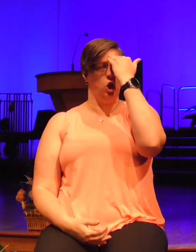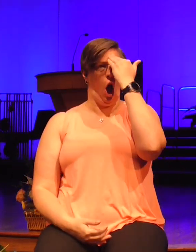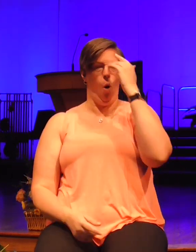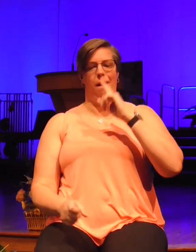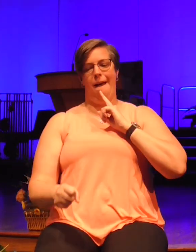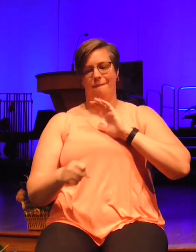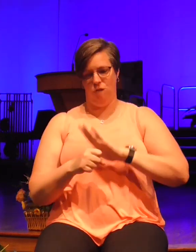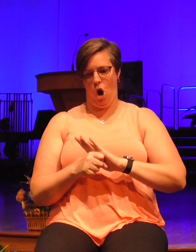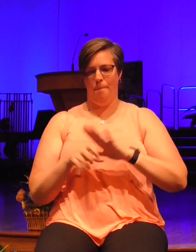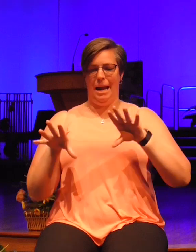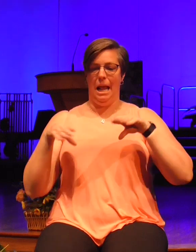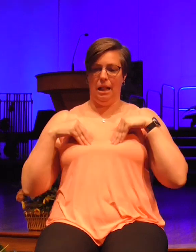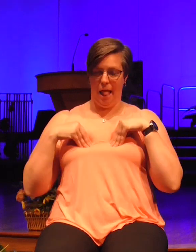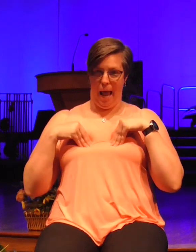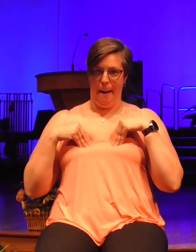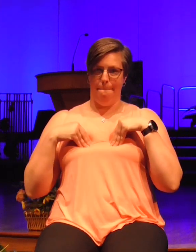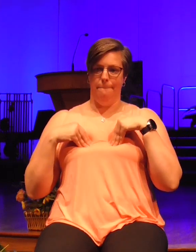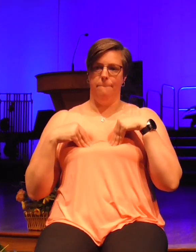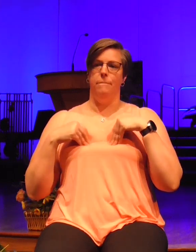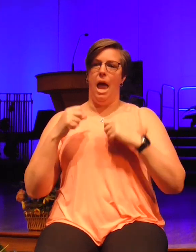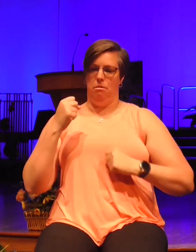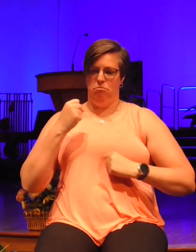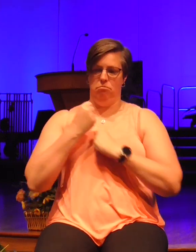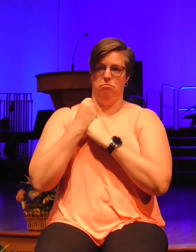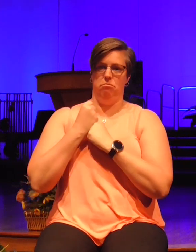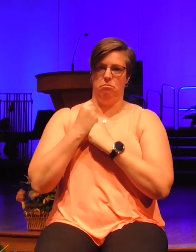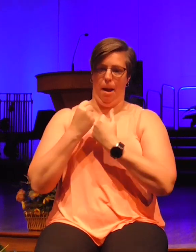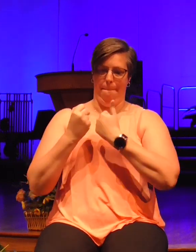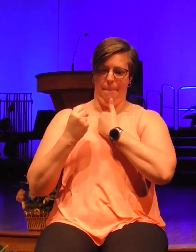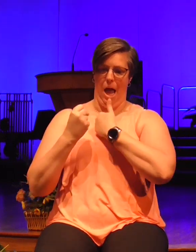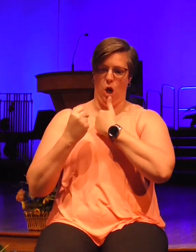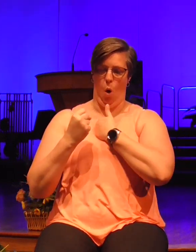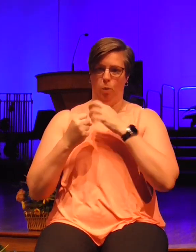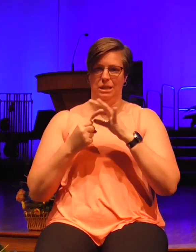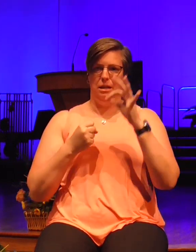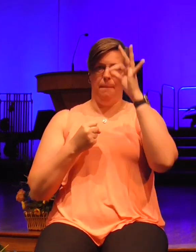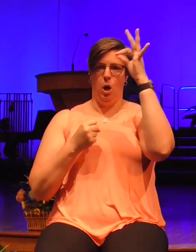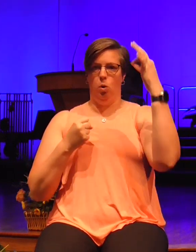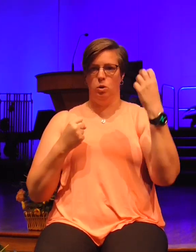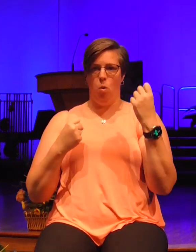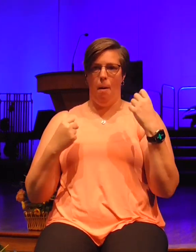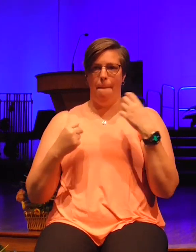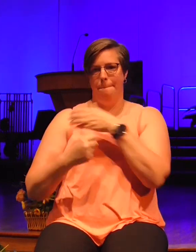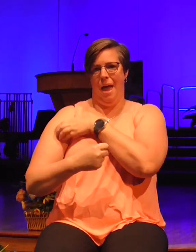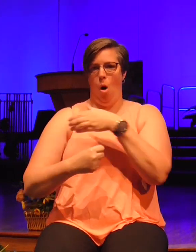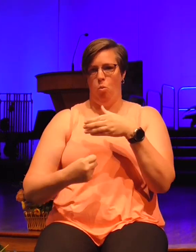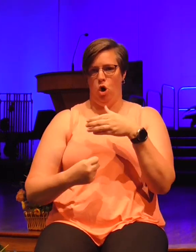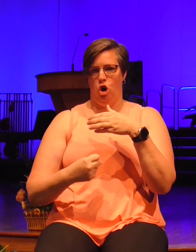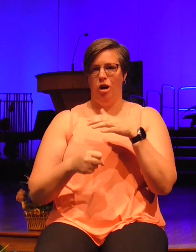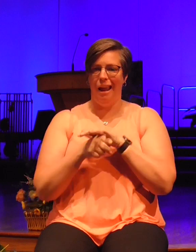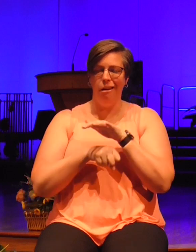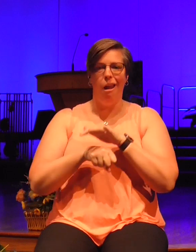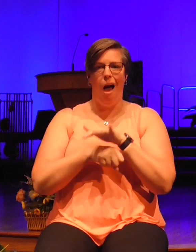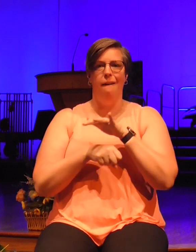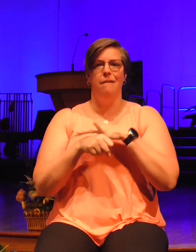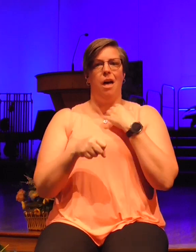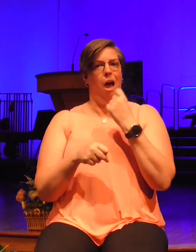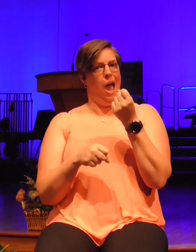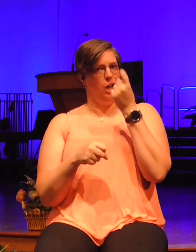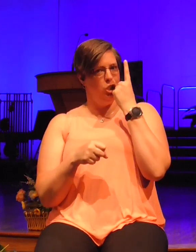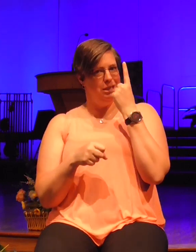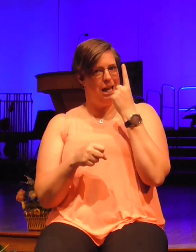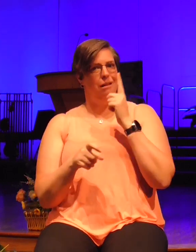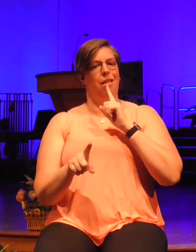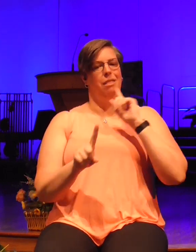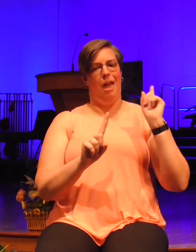and stand in my own spiritual power enough to understand that the answers